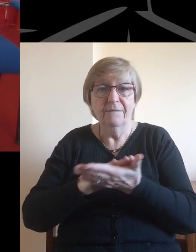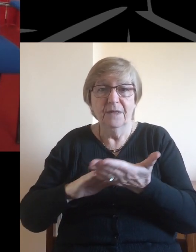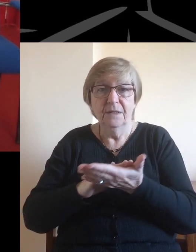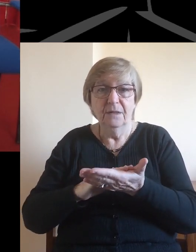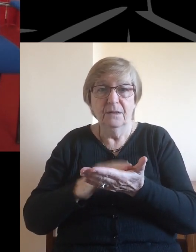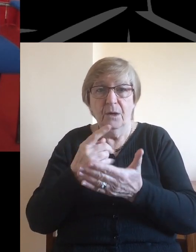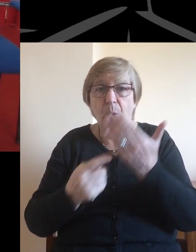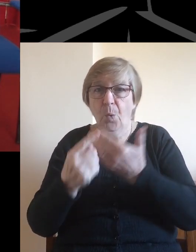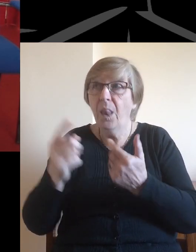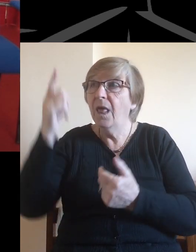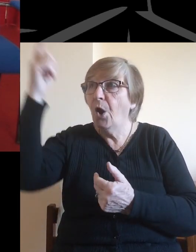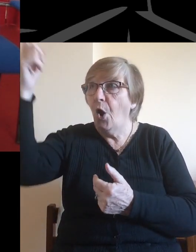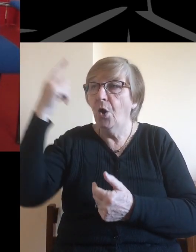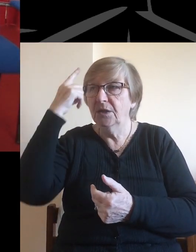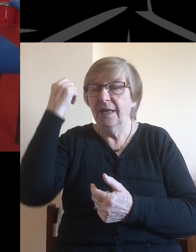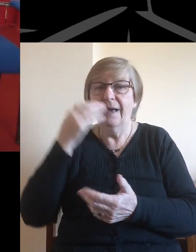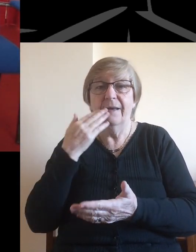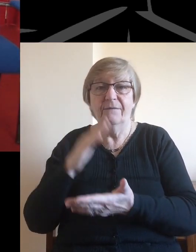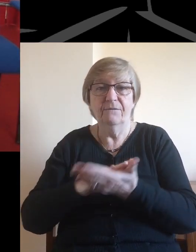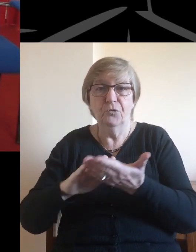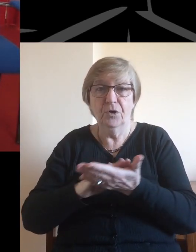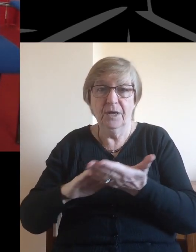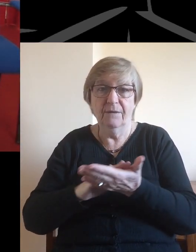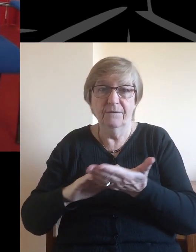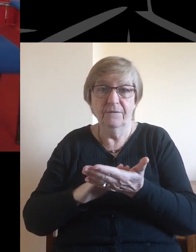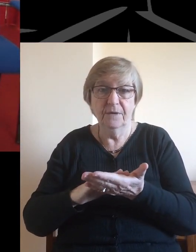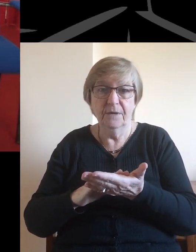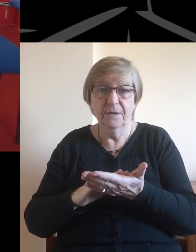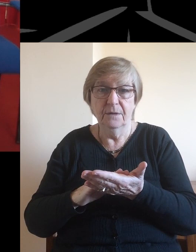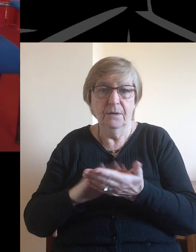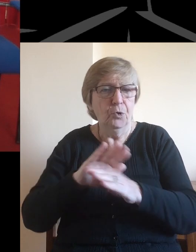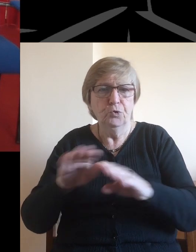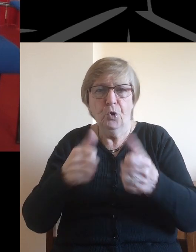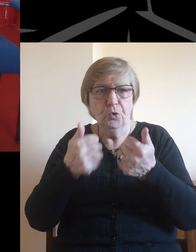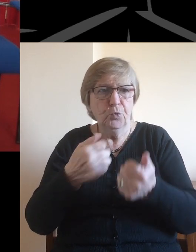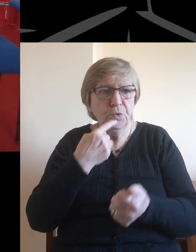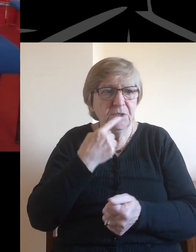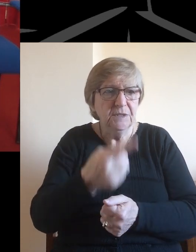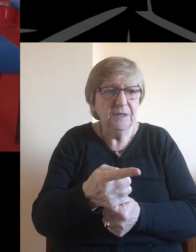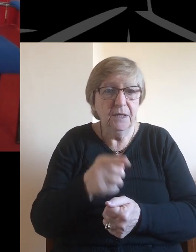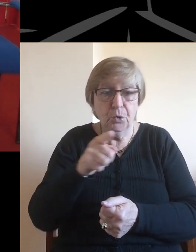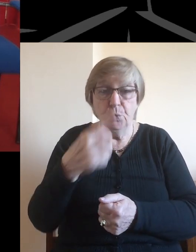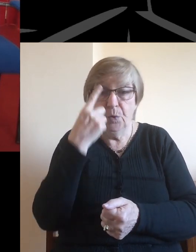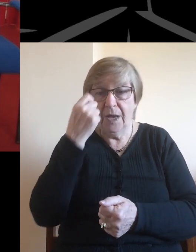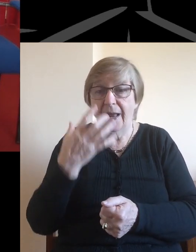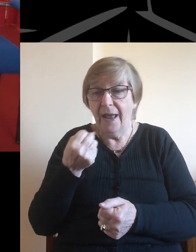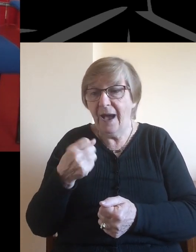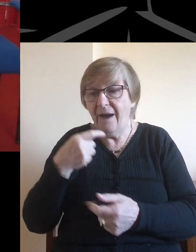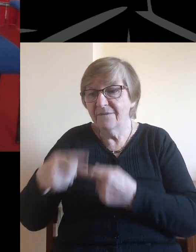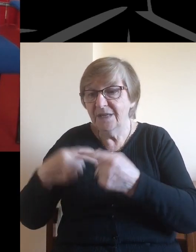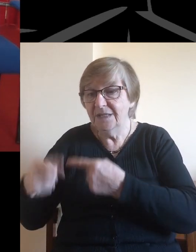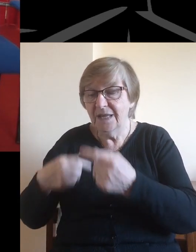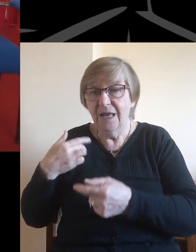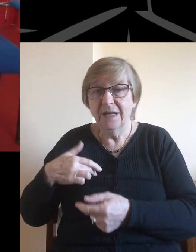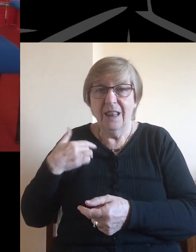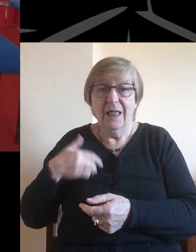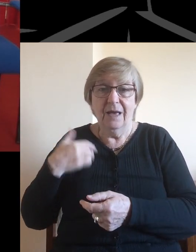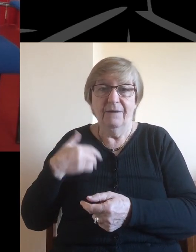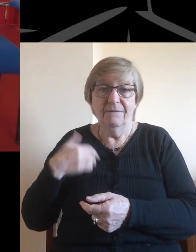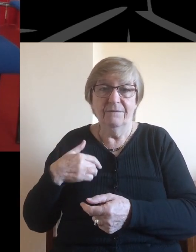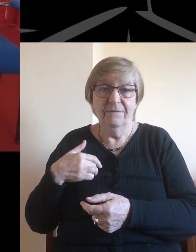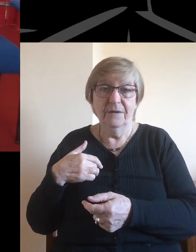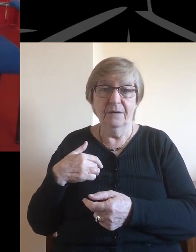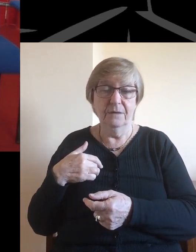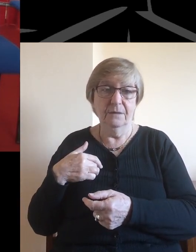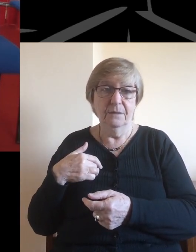the power to do so. It wouldn't be good to say to you, you can have eternal life if he did not have